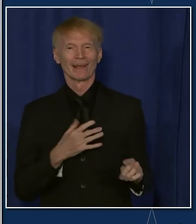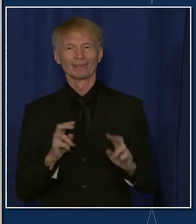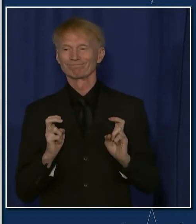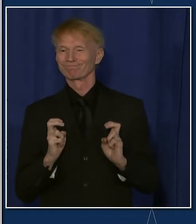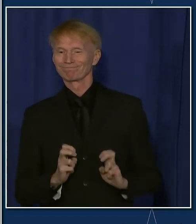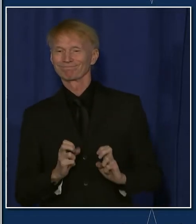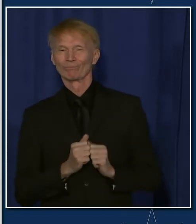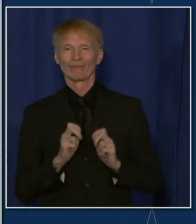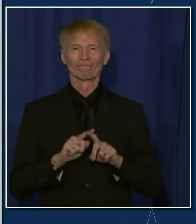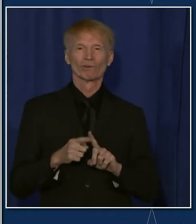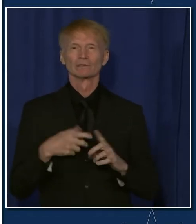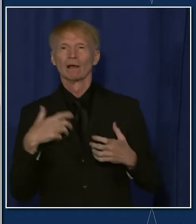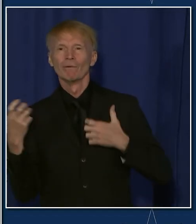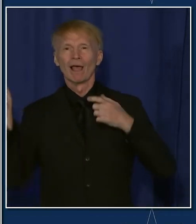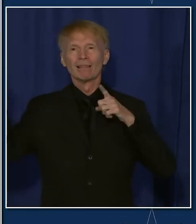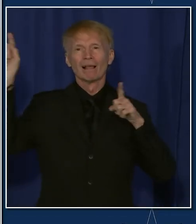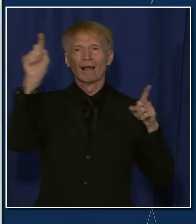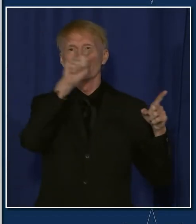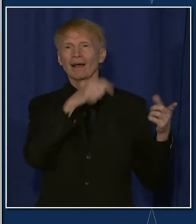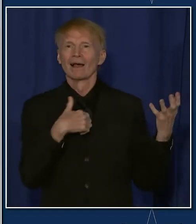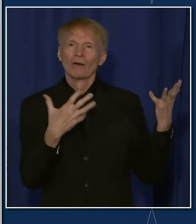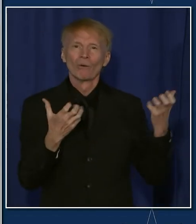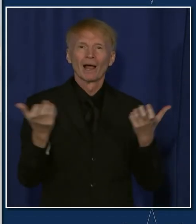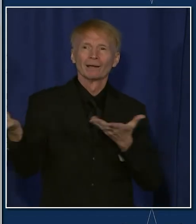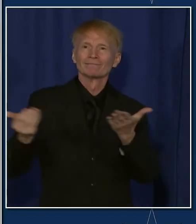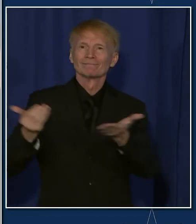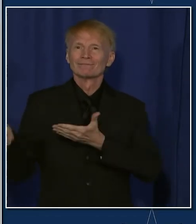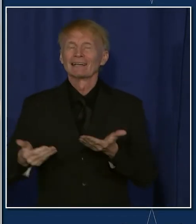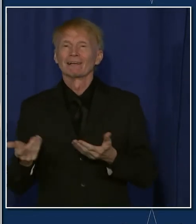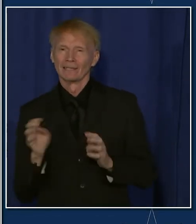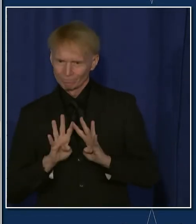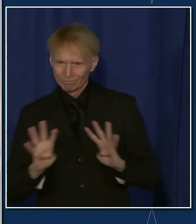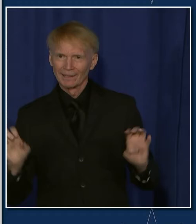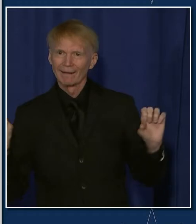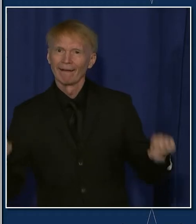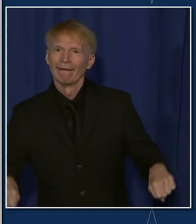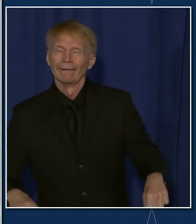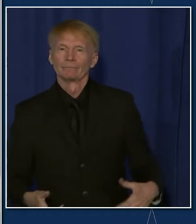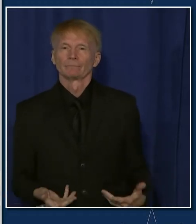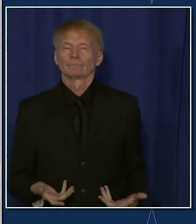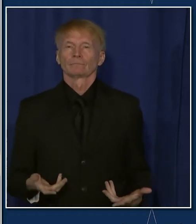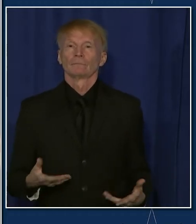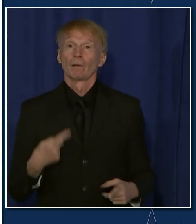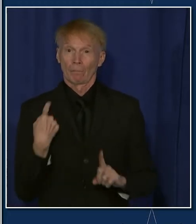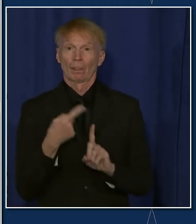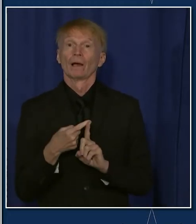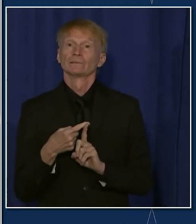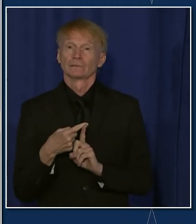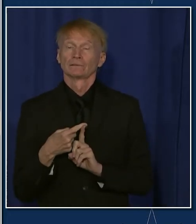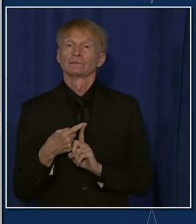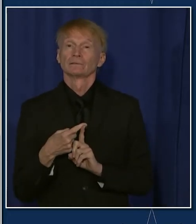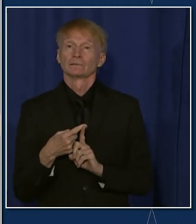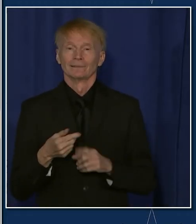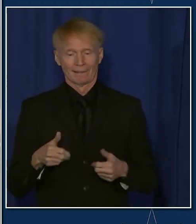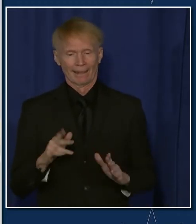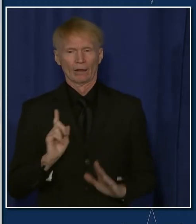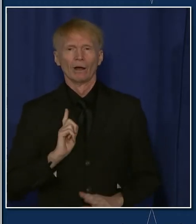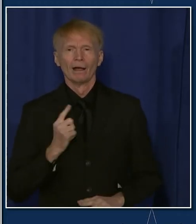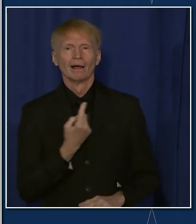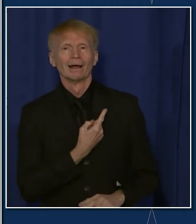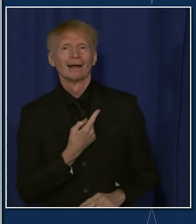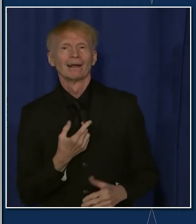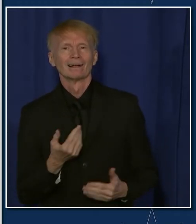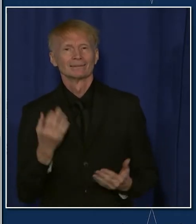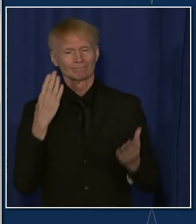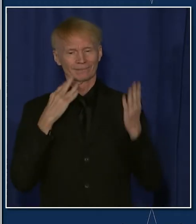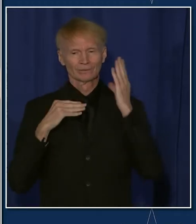been wanting and asking all these parents for as well too. And it also will allow all of us to get back to life